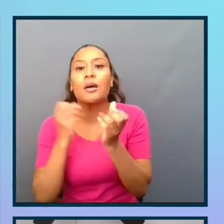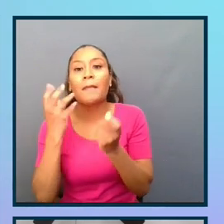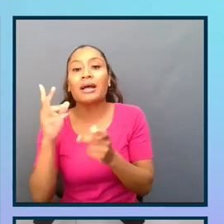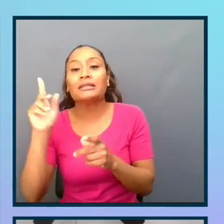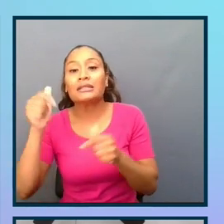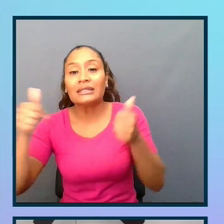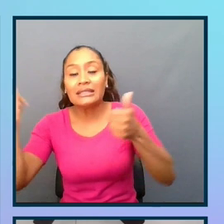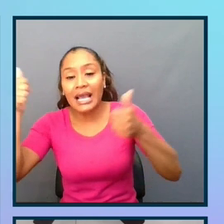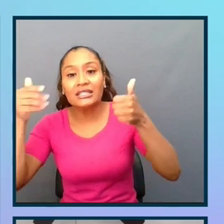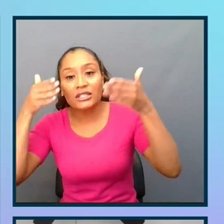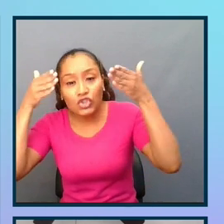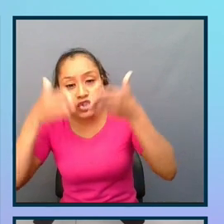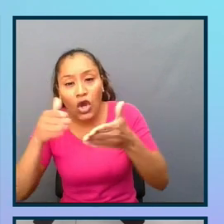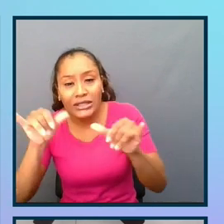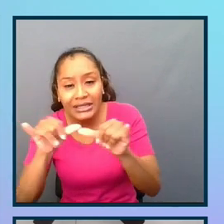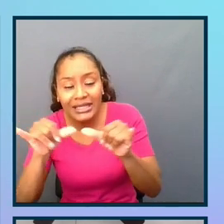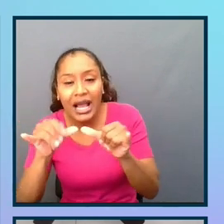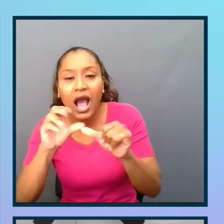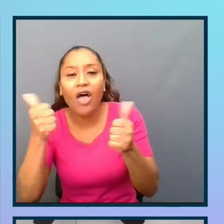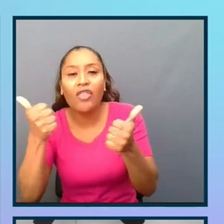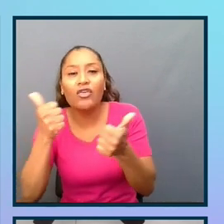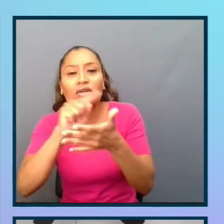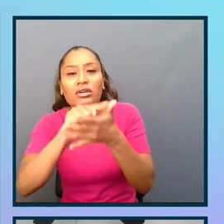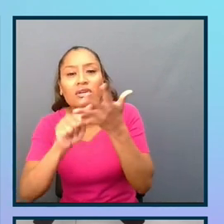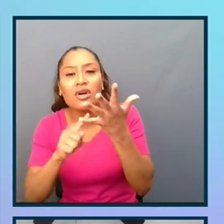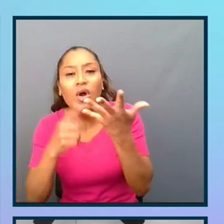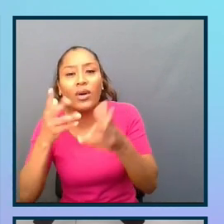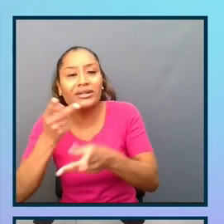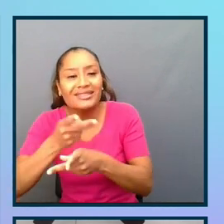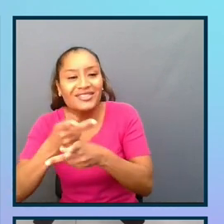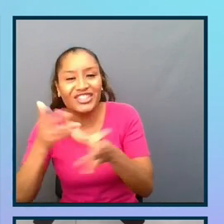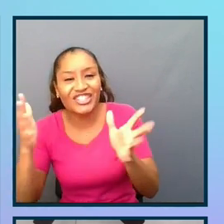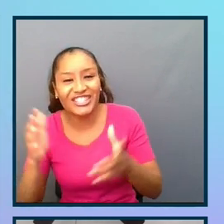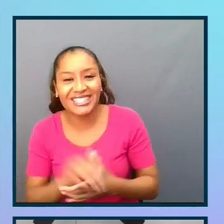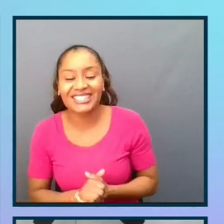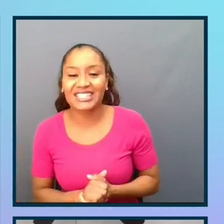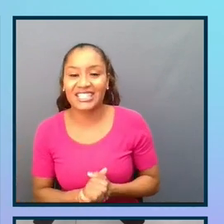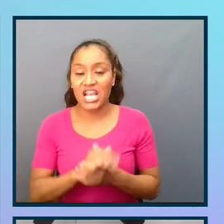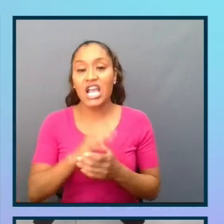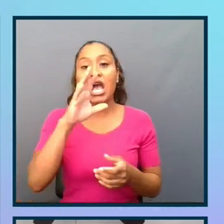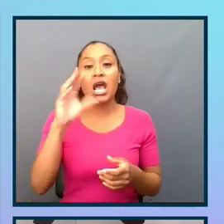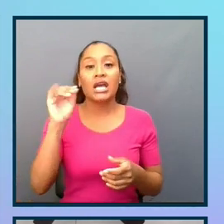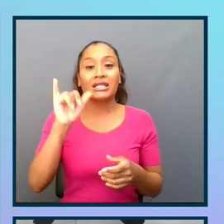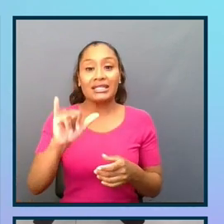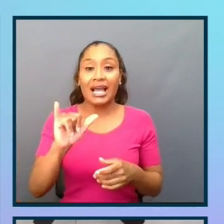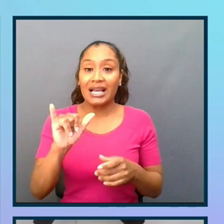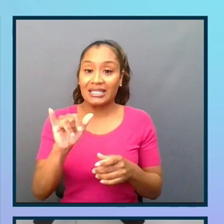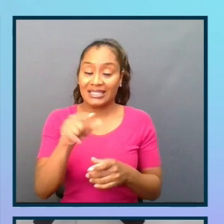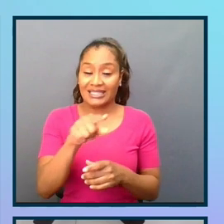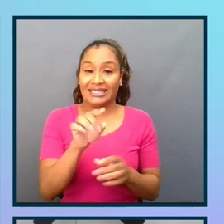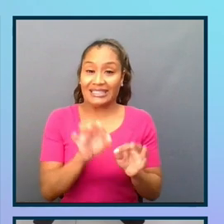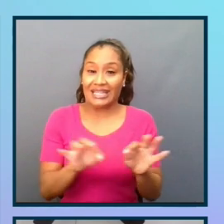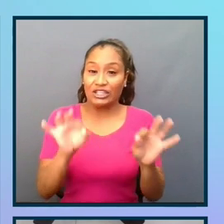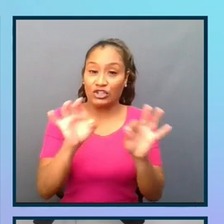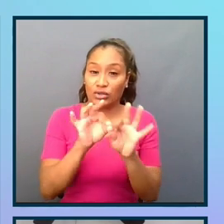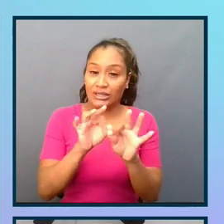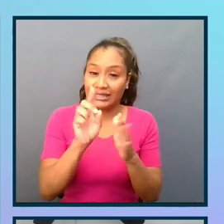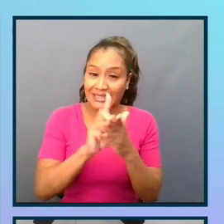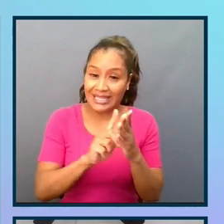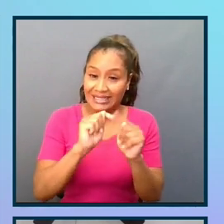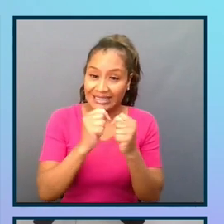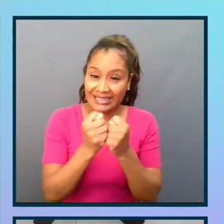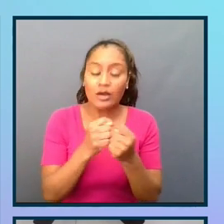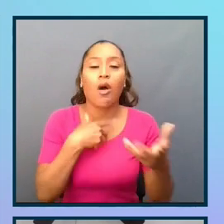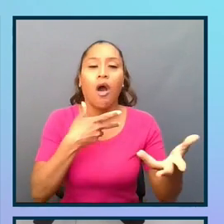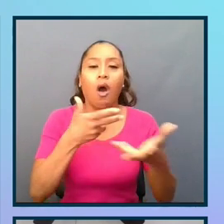the target size, and other properties already handled. Having the central design team enables us to collaborate